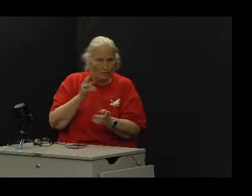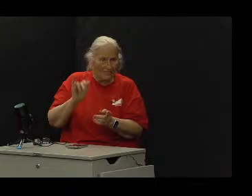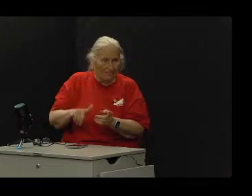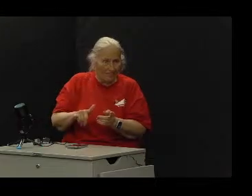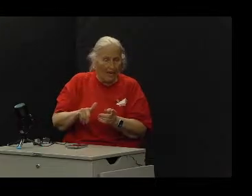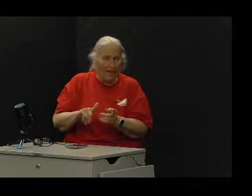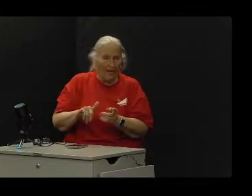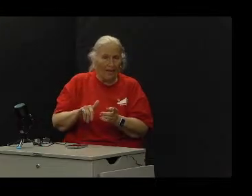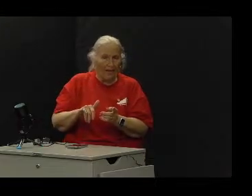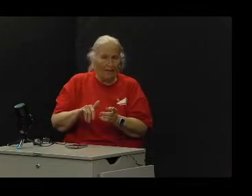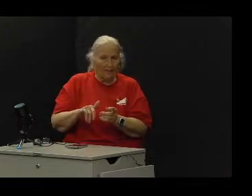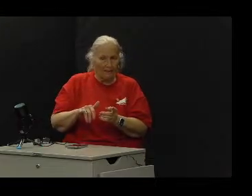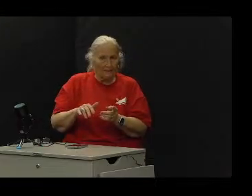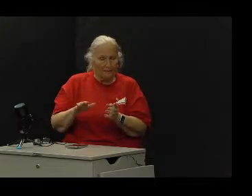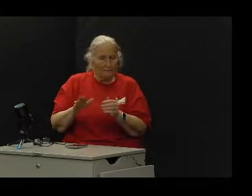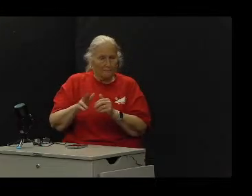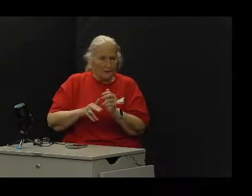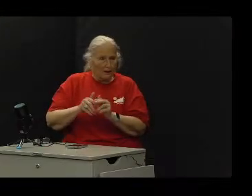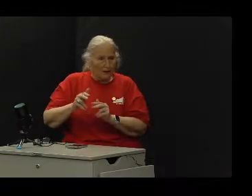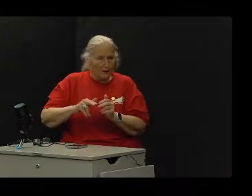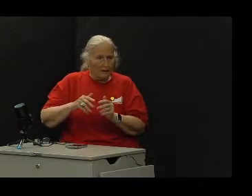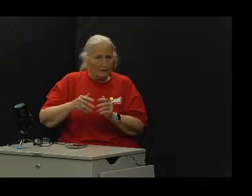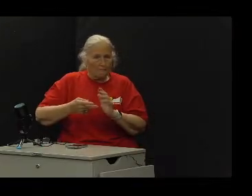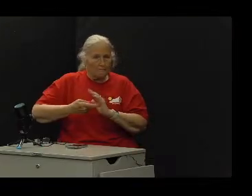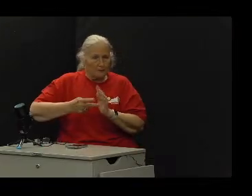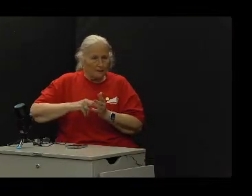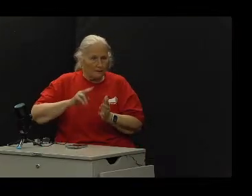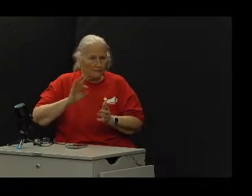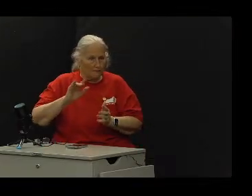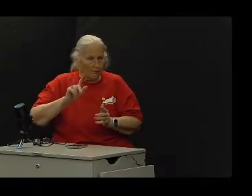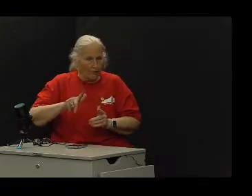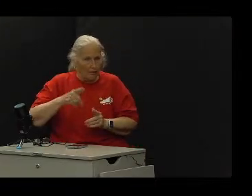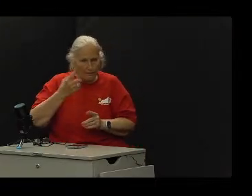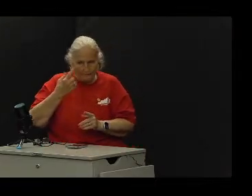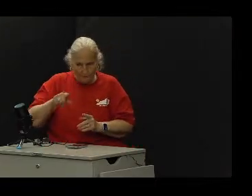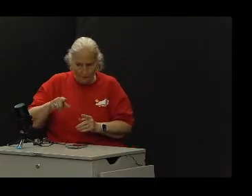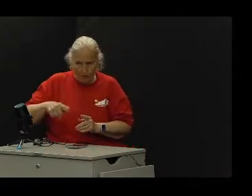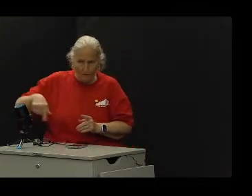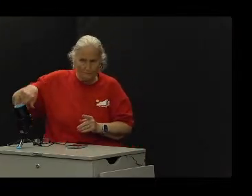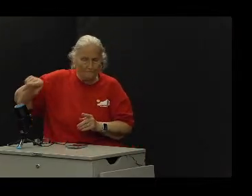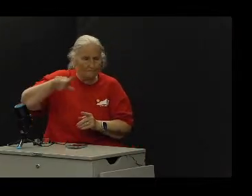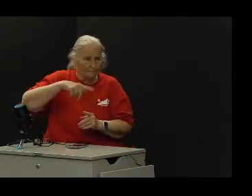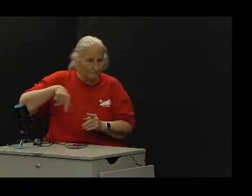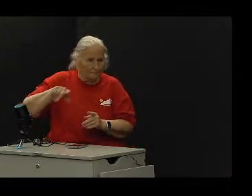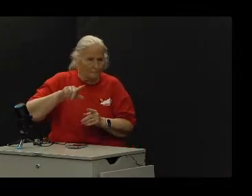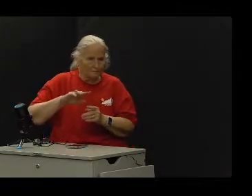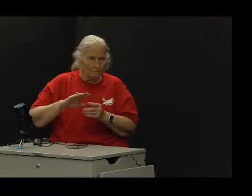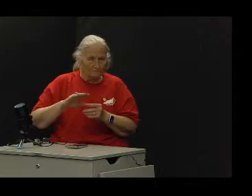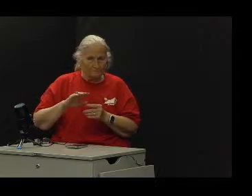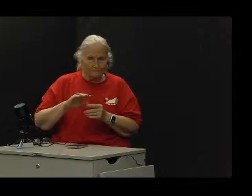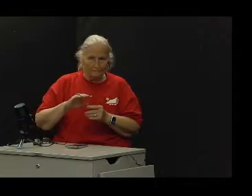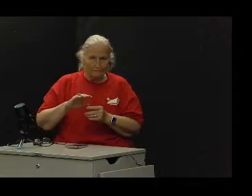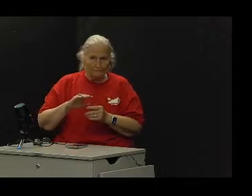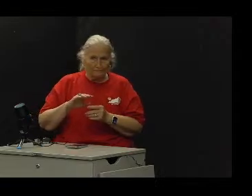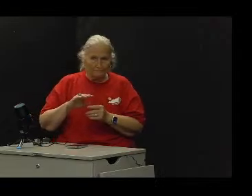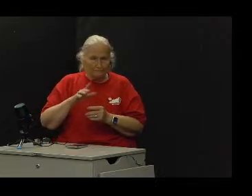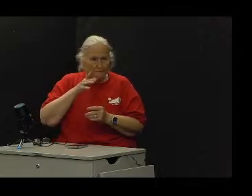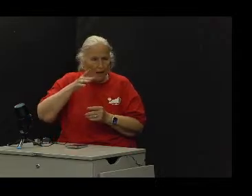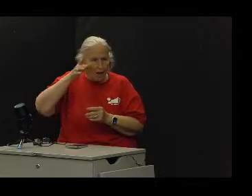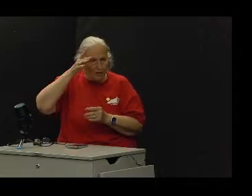vacant buildings? We could get them all fixed up, and we could utilize those for housing these visiting teams.